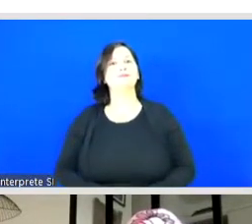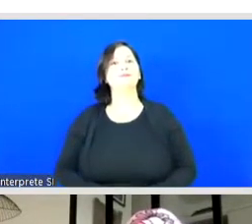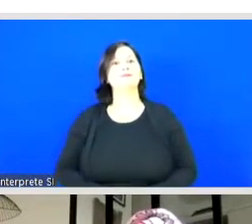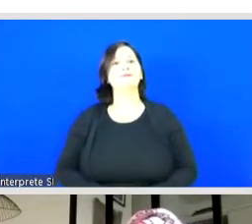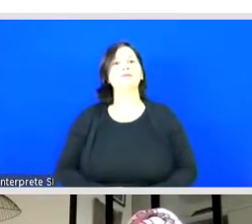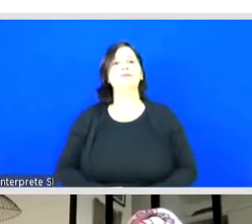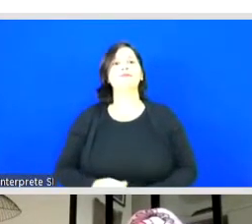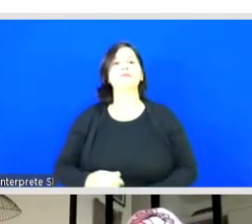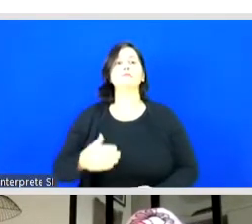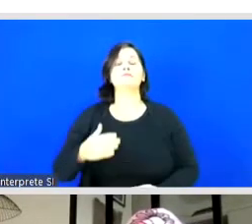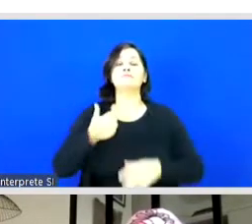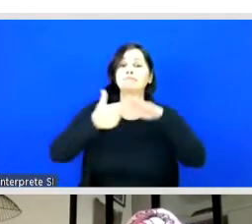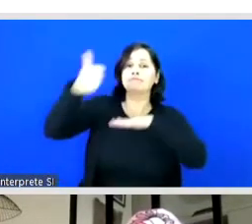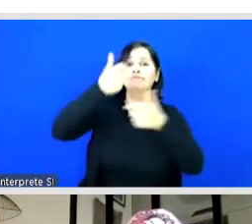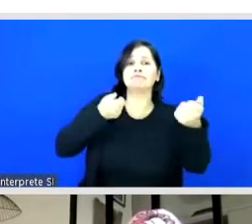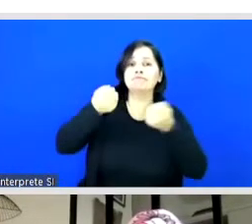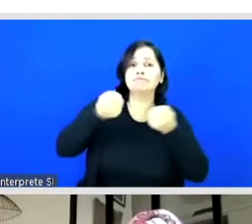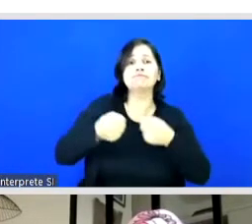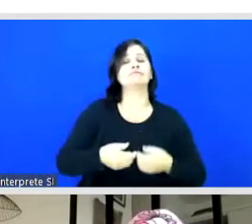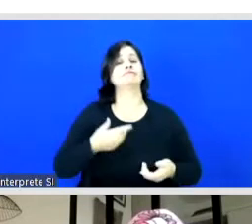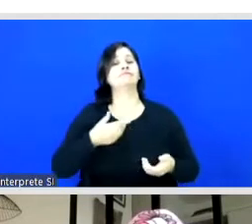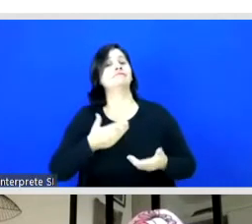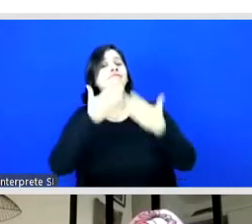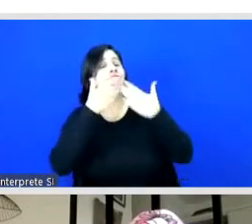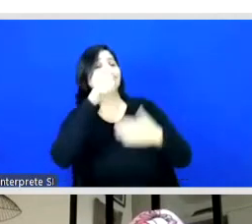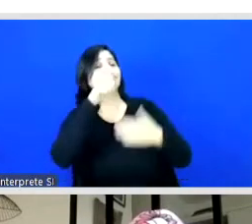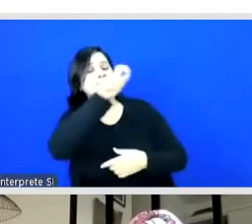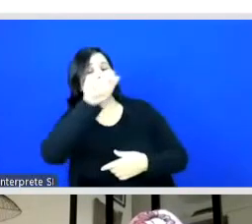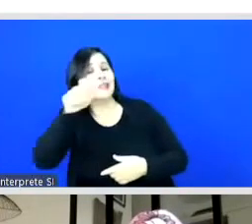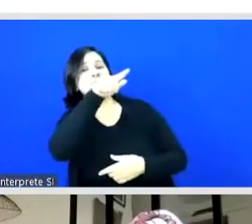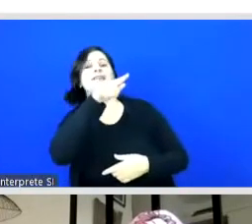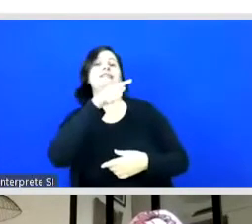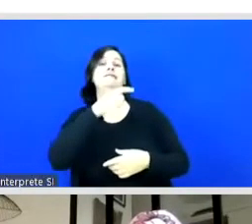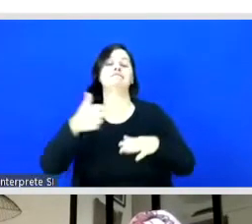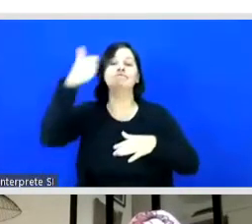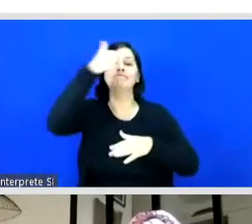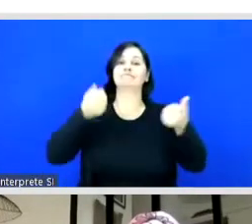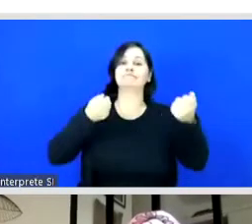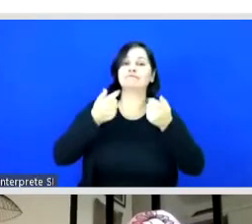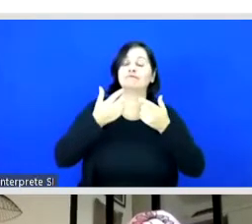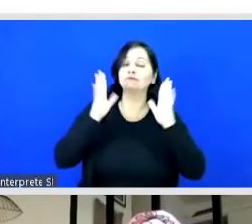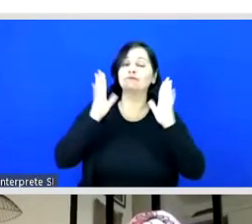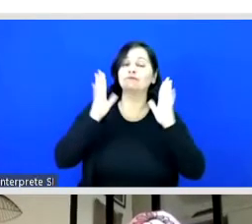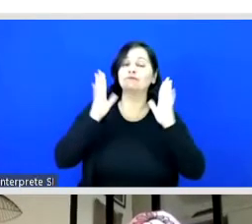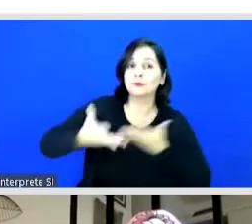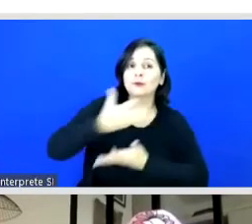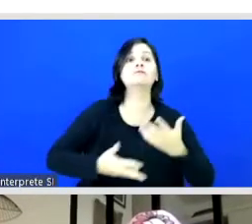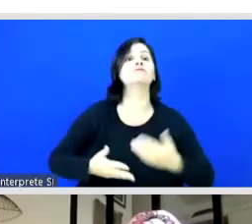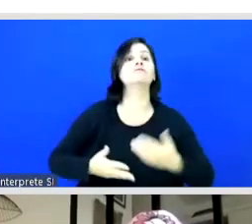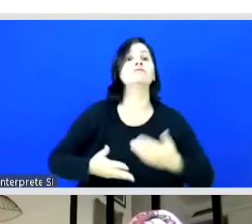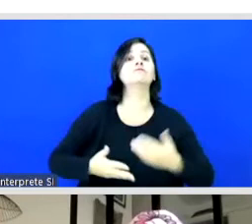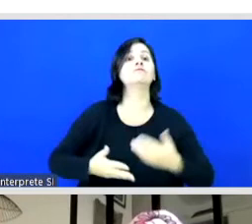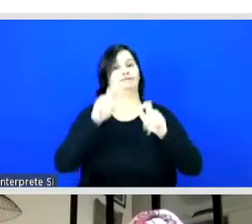to discuss these particular issues because they impact our lives, no matter where we are, especially indigenous women.